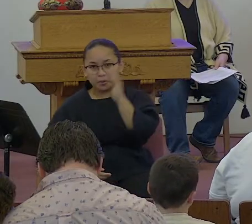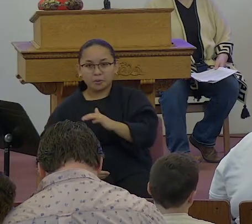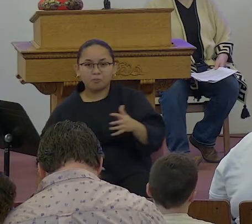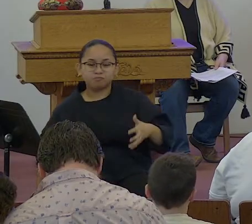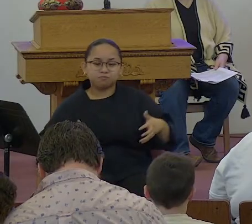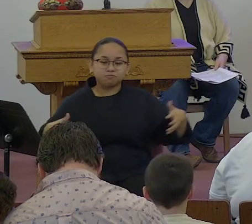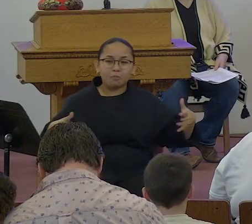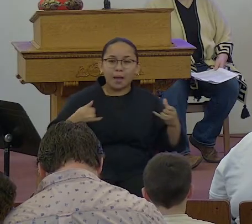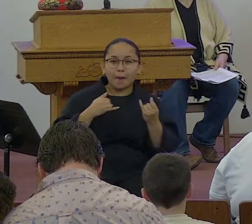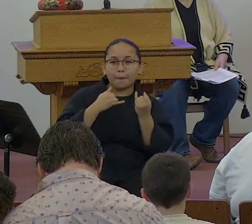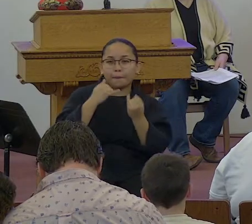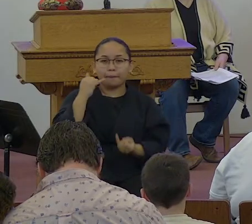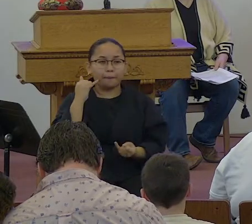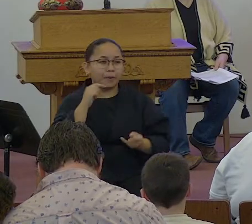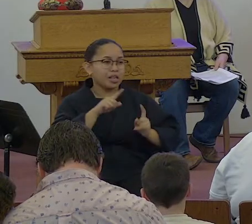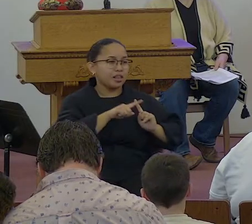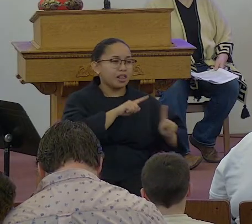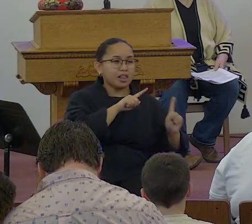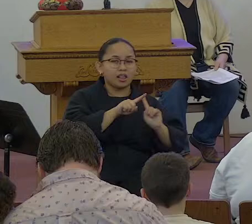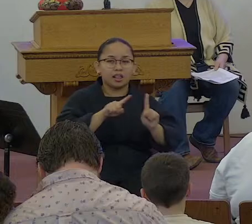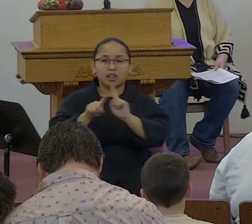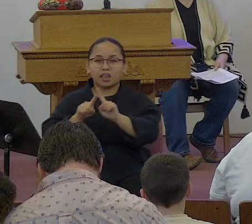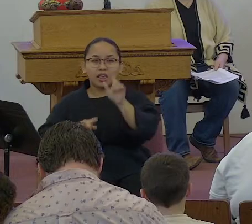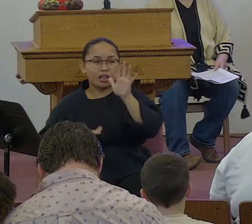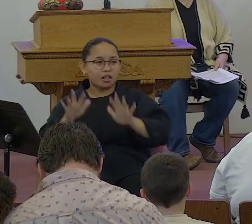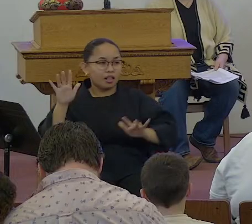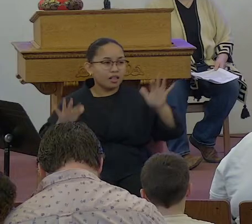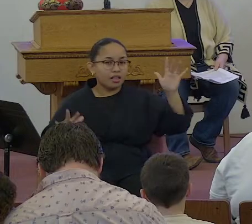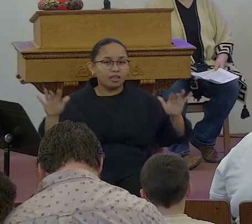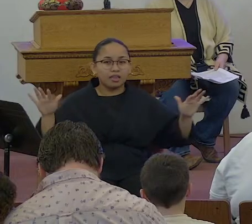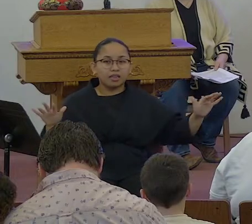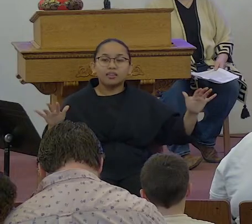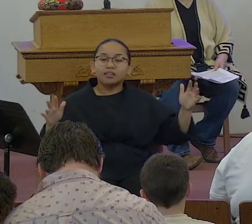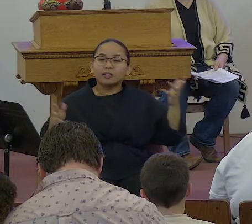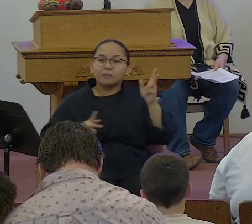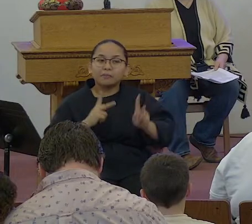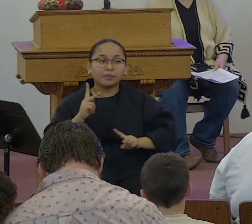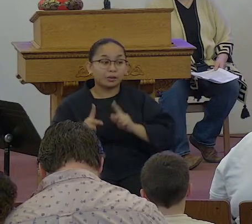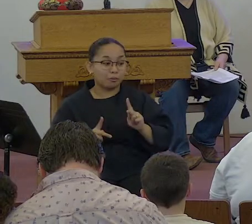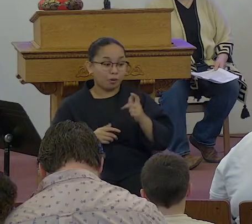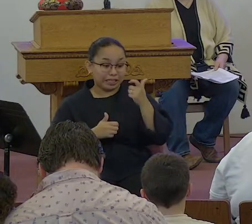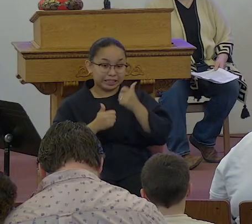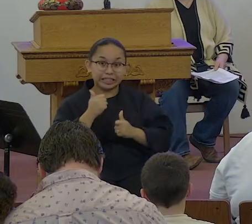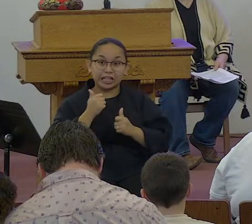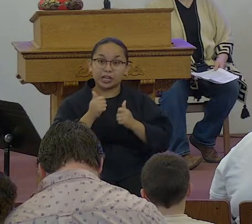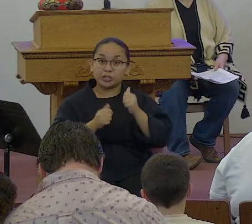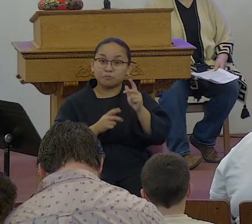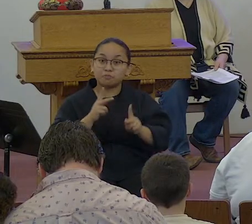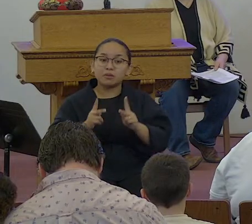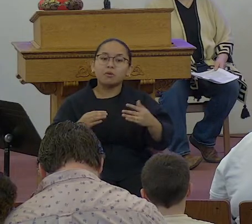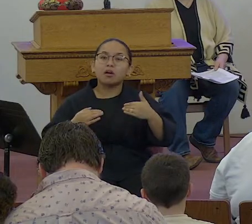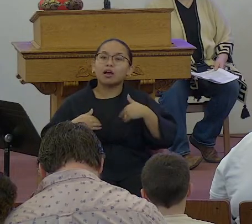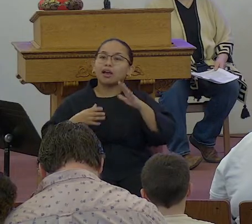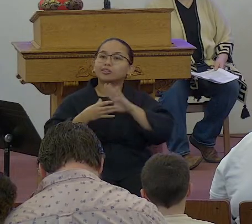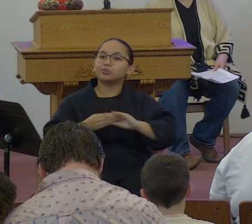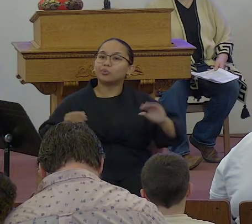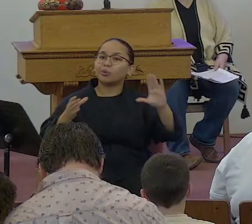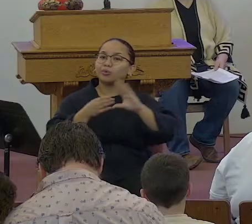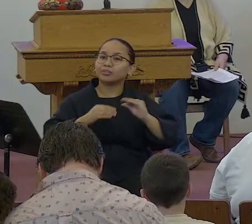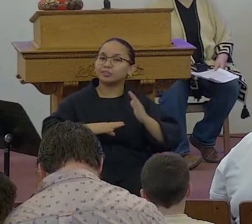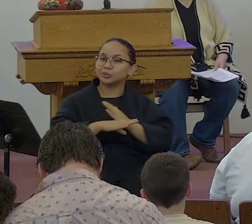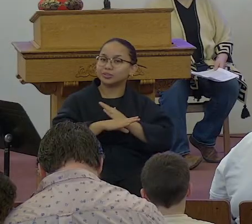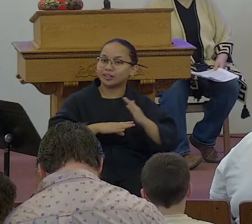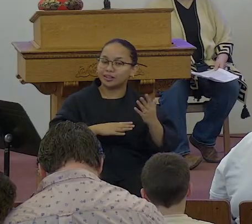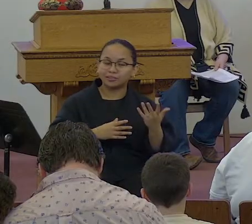folks and thin folks, all kinds of shades of folks. And every one of those folks had a story to swap with Big